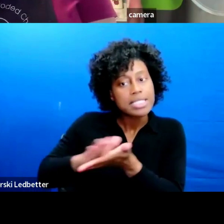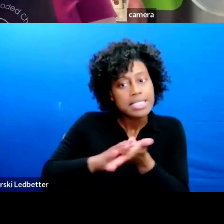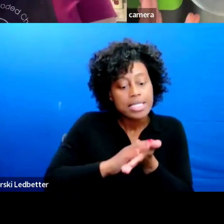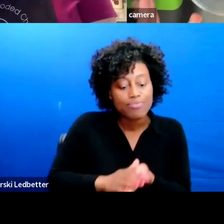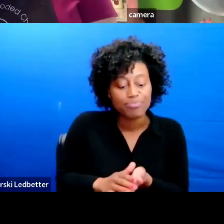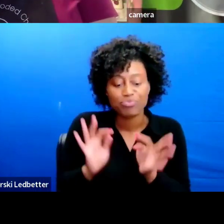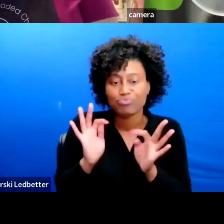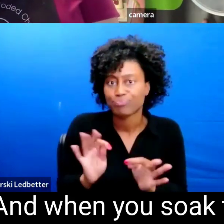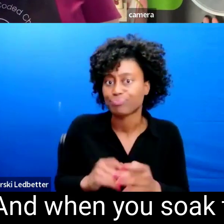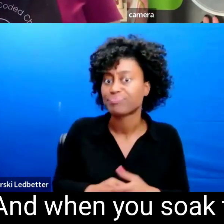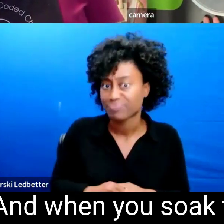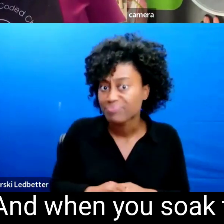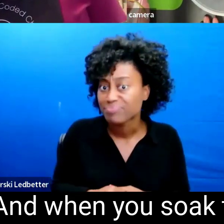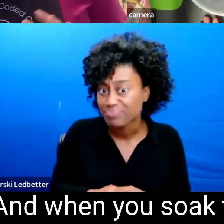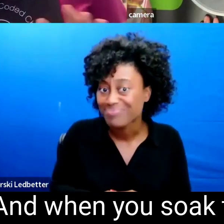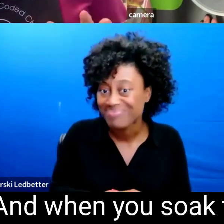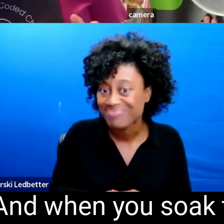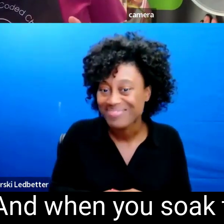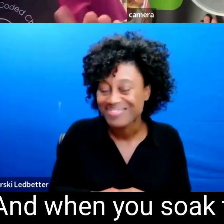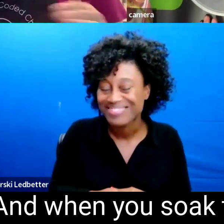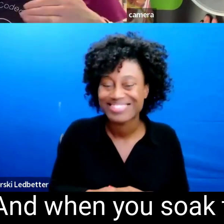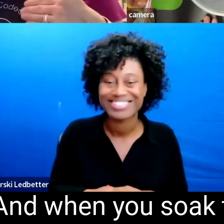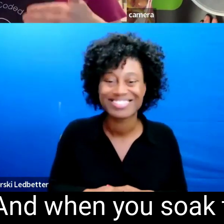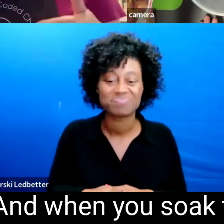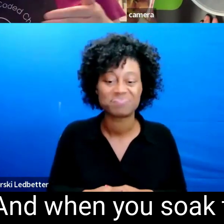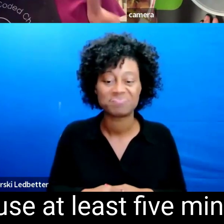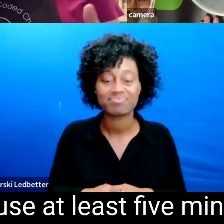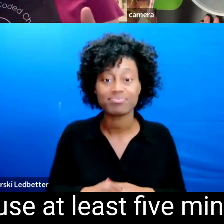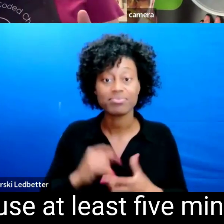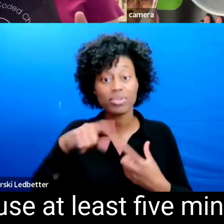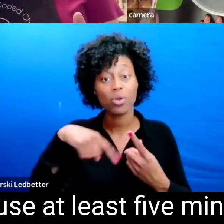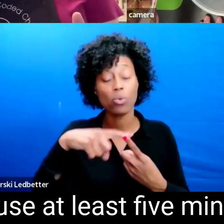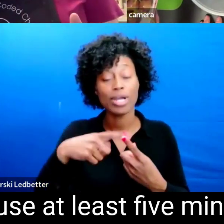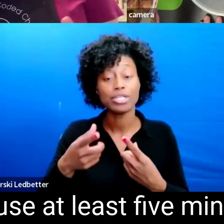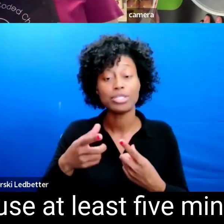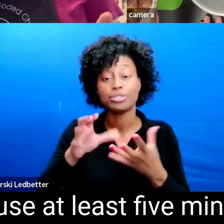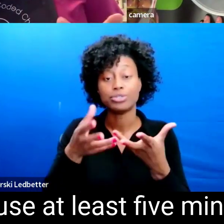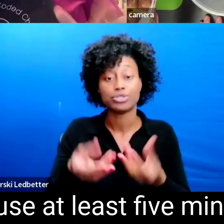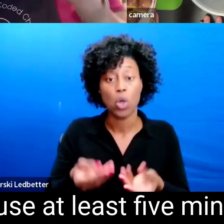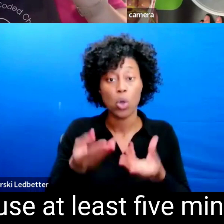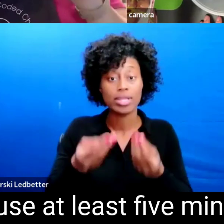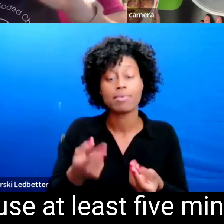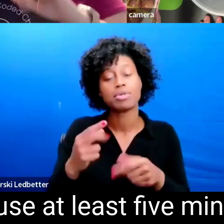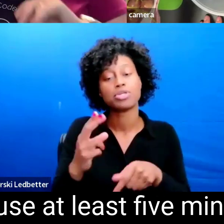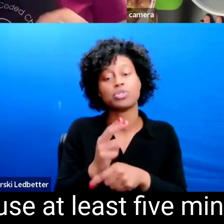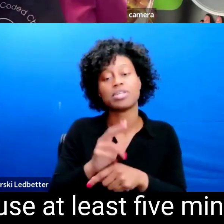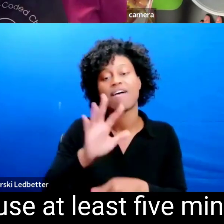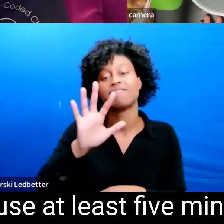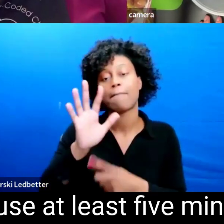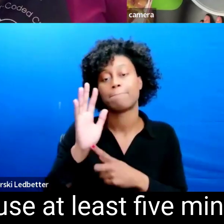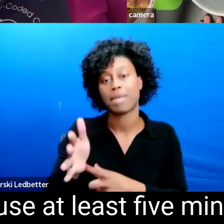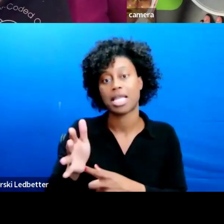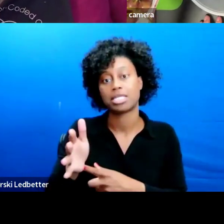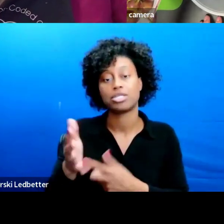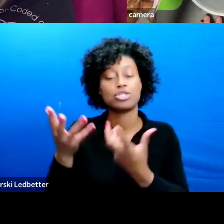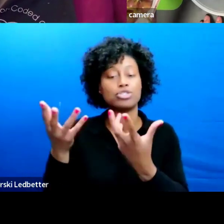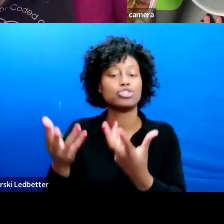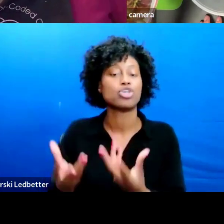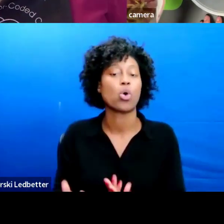okay? And when you soak them, make sure you use at least 5 minutes on the